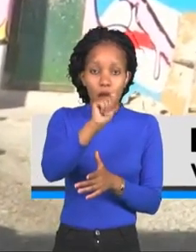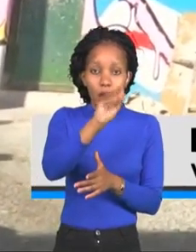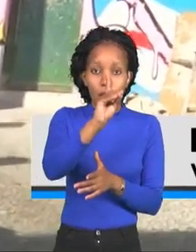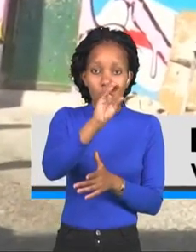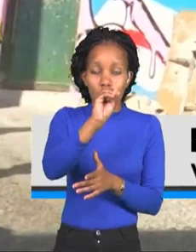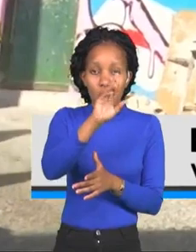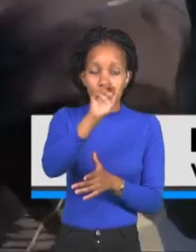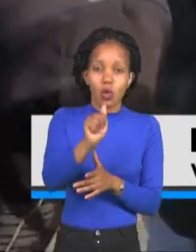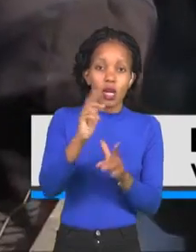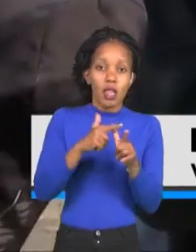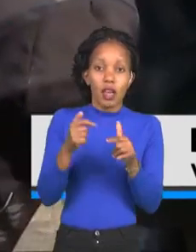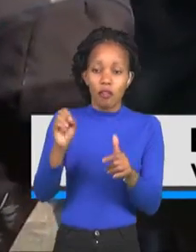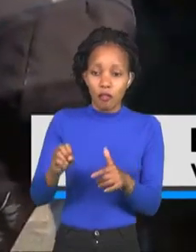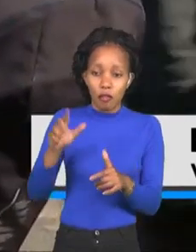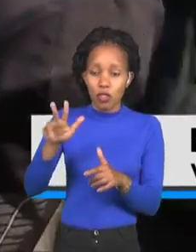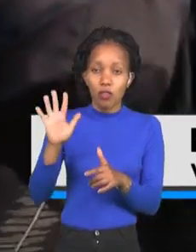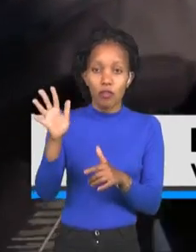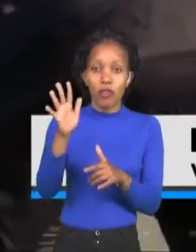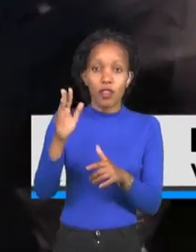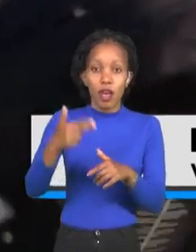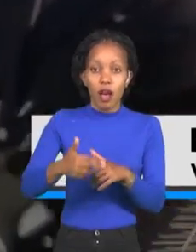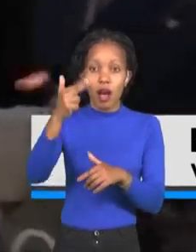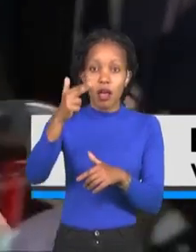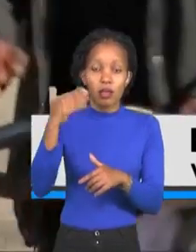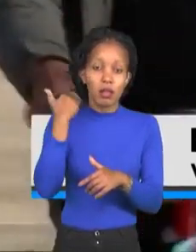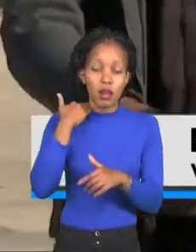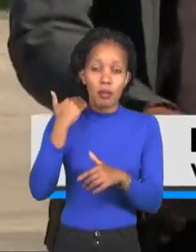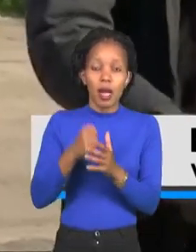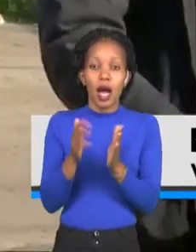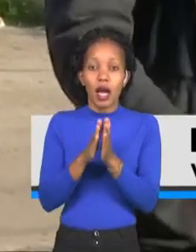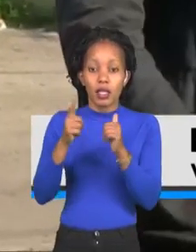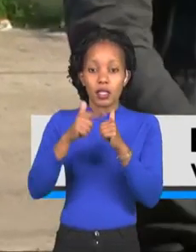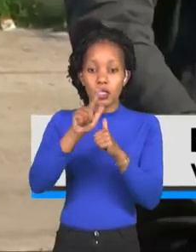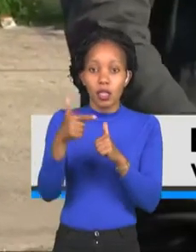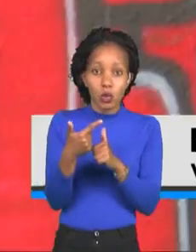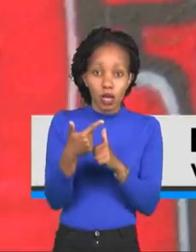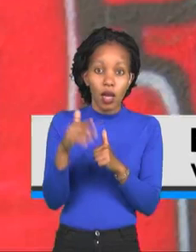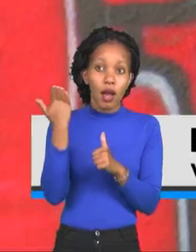da Moura, has Portugal's fifth highest crime rate, with over 6,000 crimes in